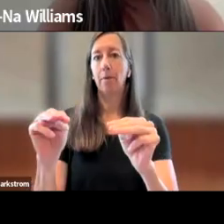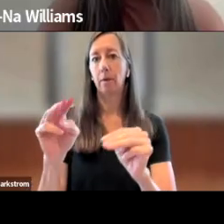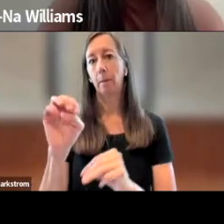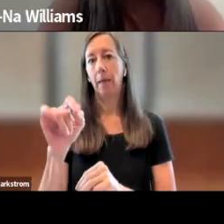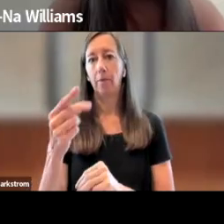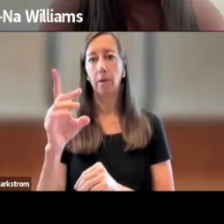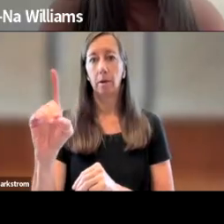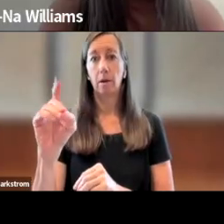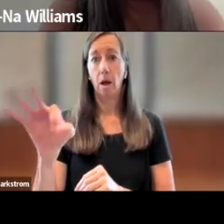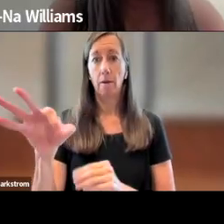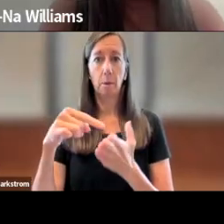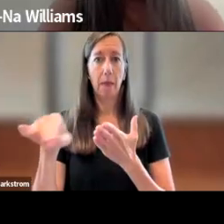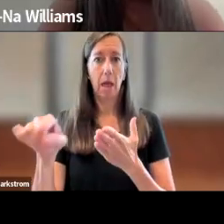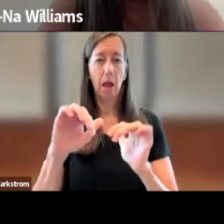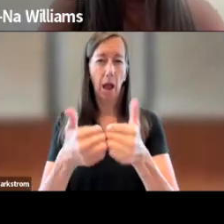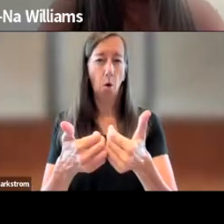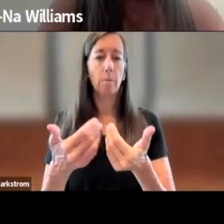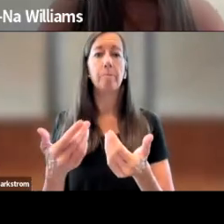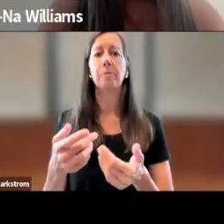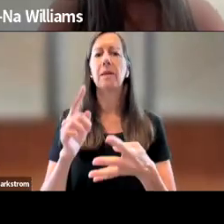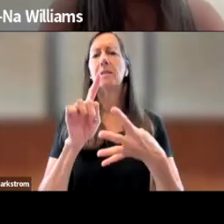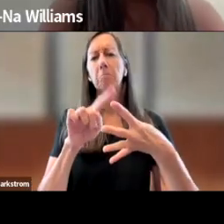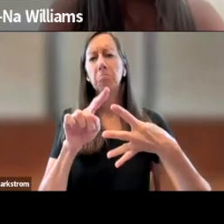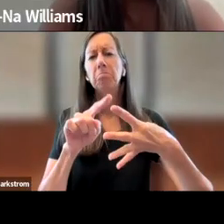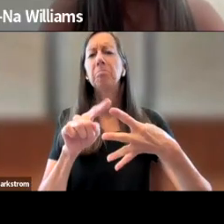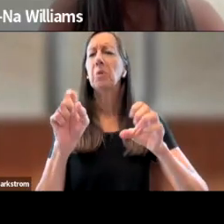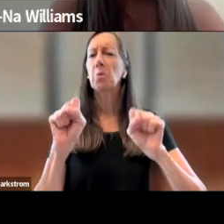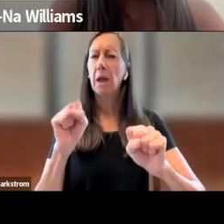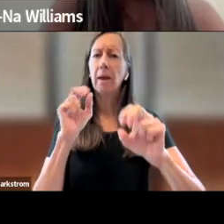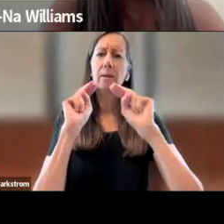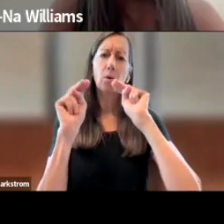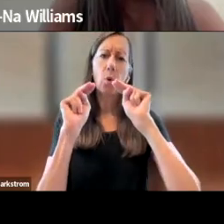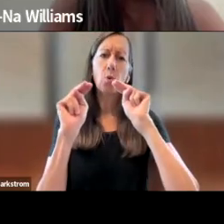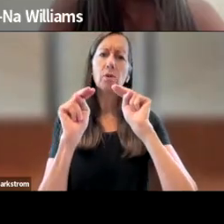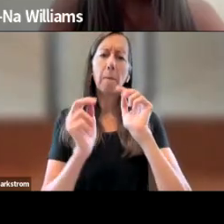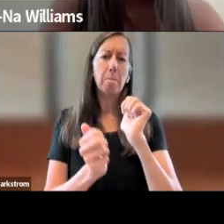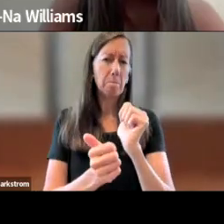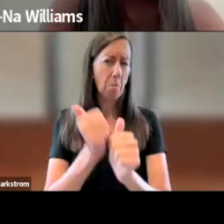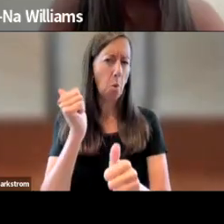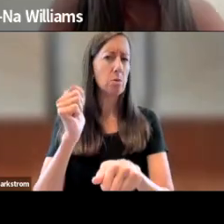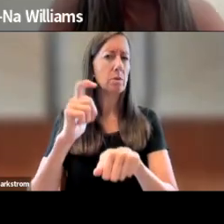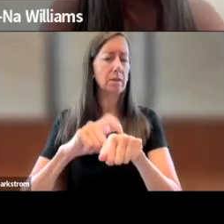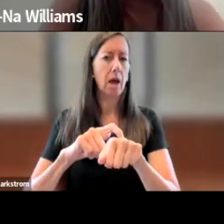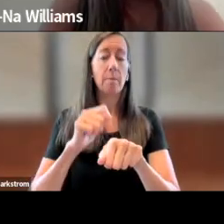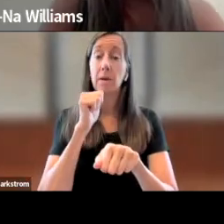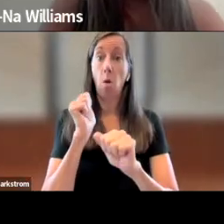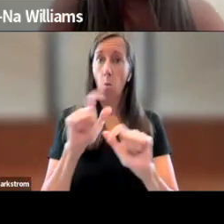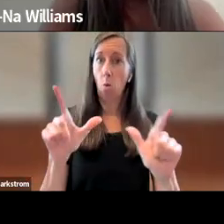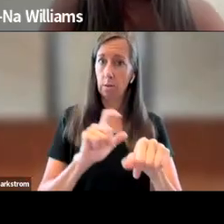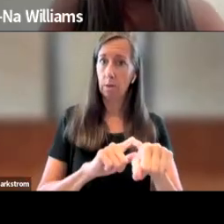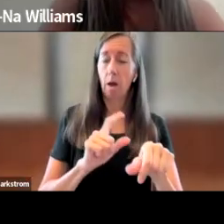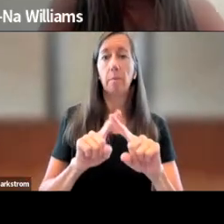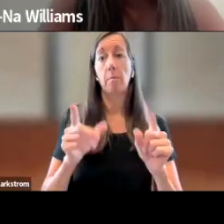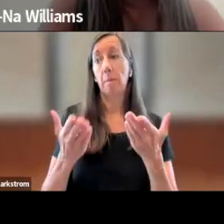negotiated sometimes, not all the time. They may have a standard way of handling pay and method